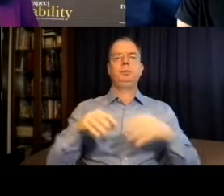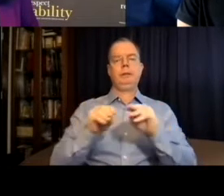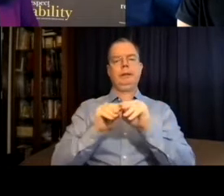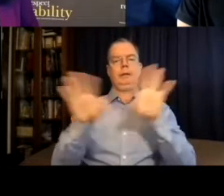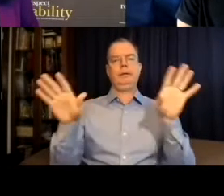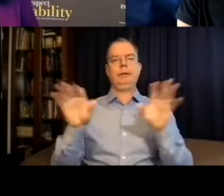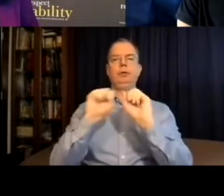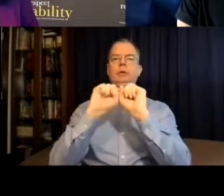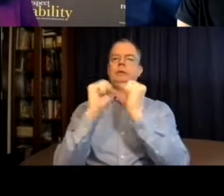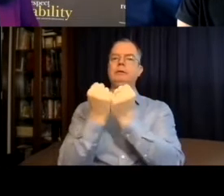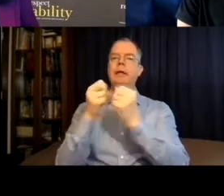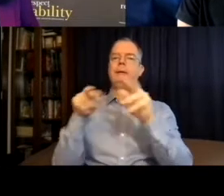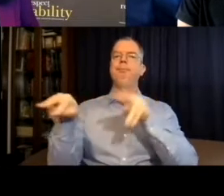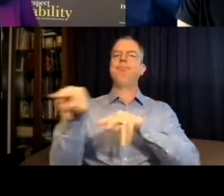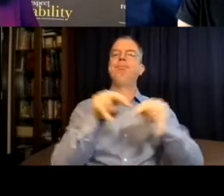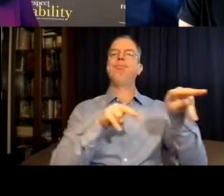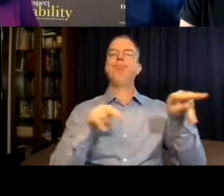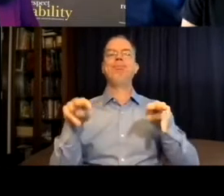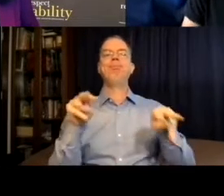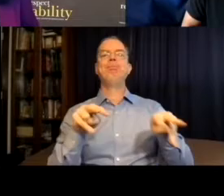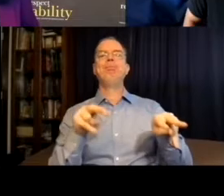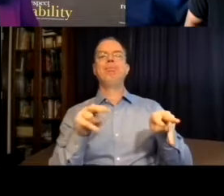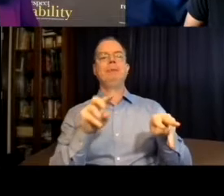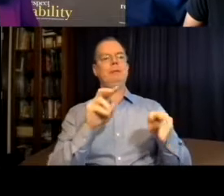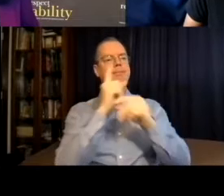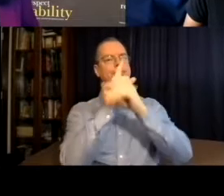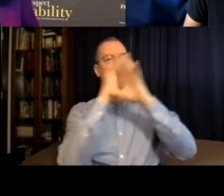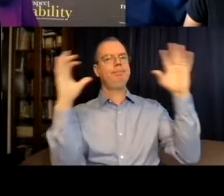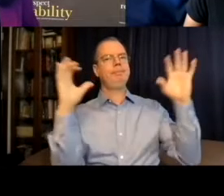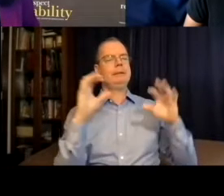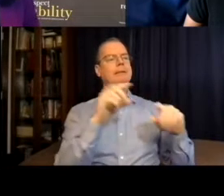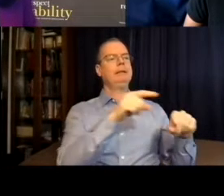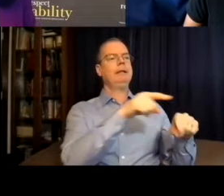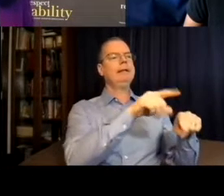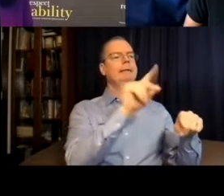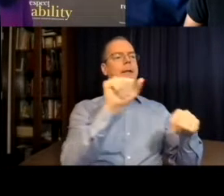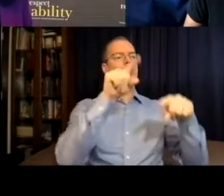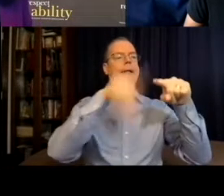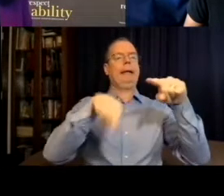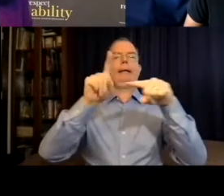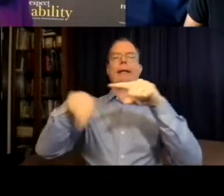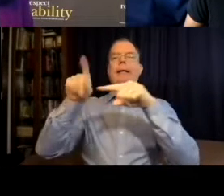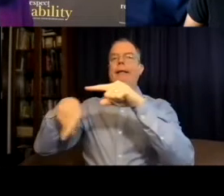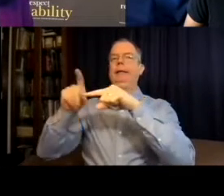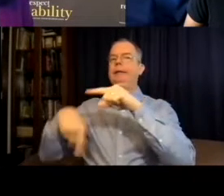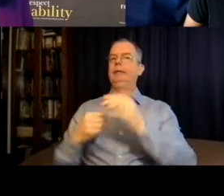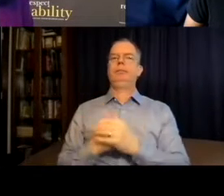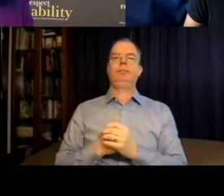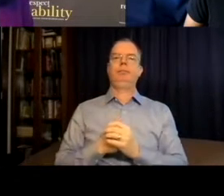Polling is very clear today that people with disabilities are seen for what they cannot do.